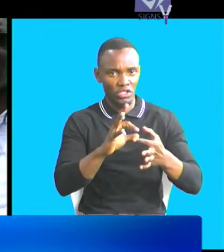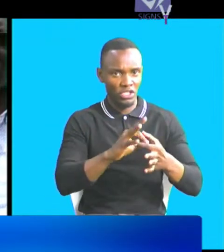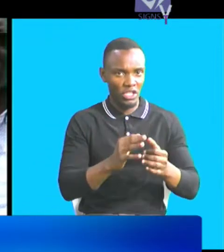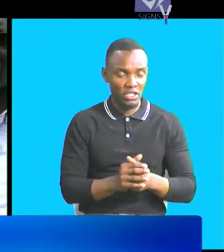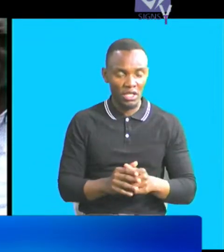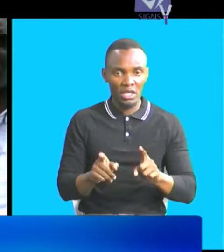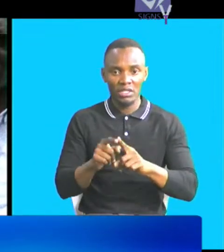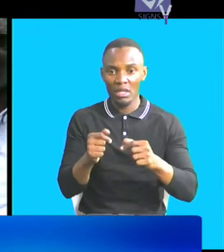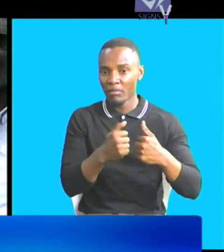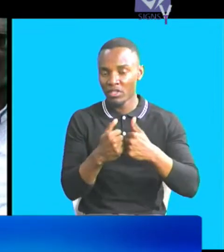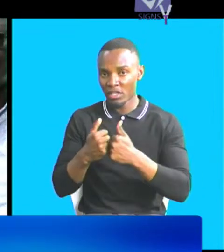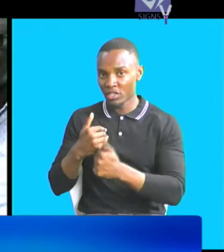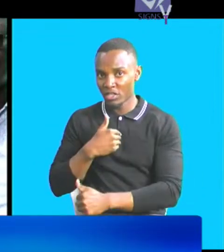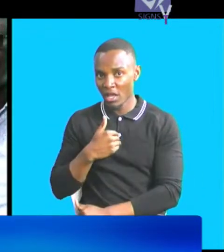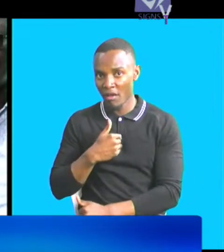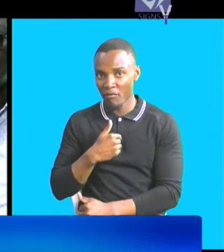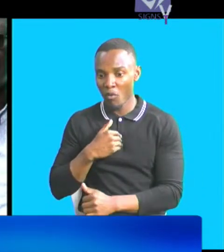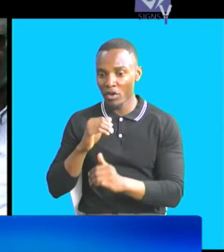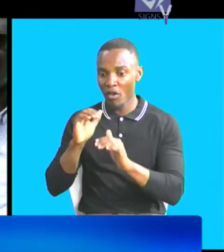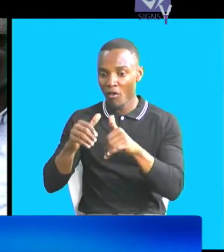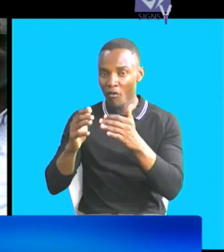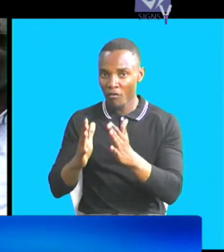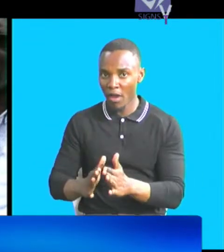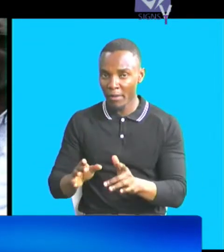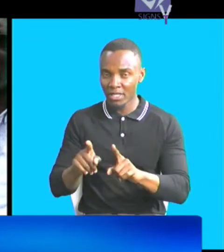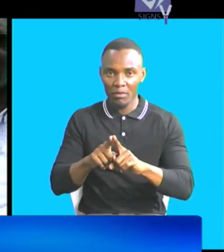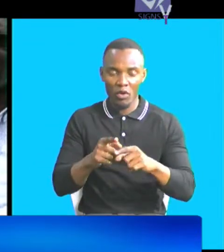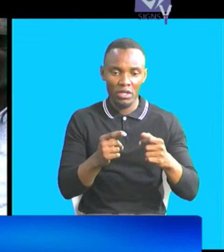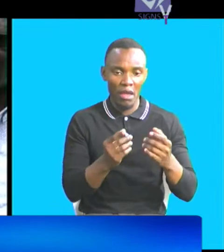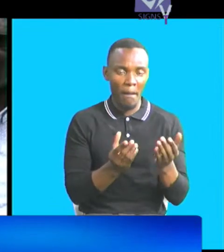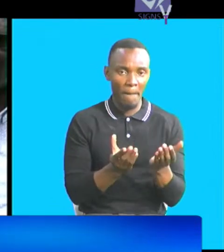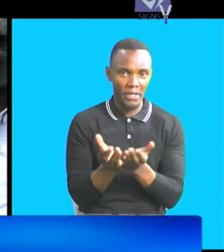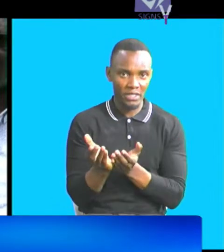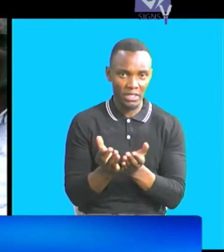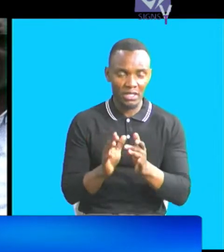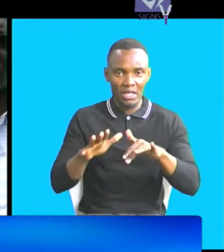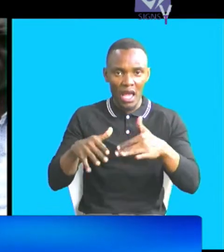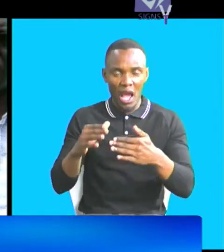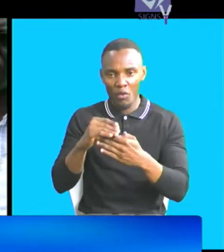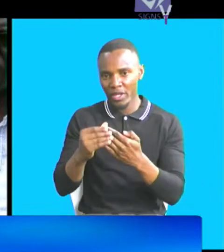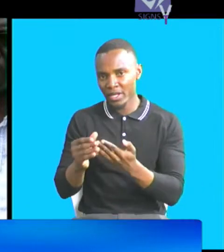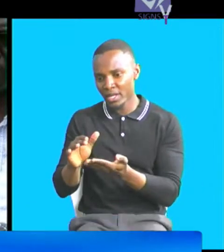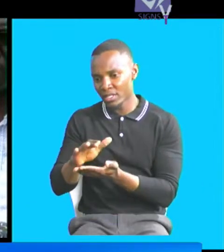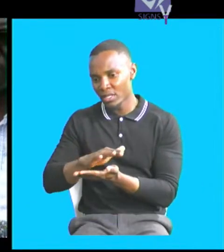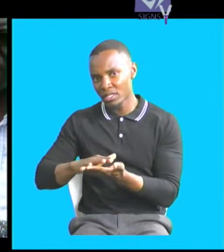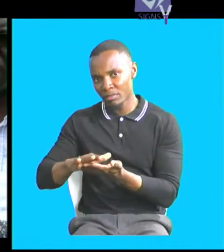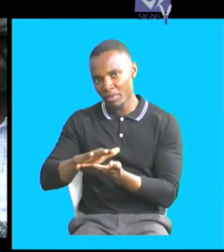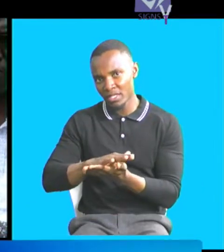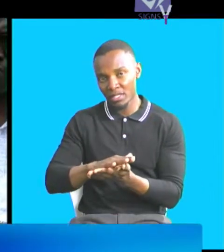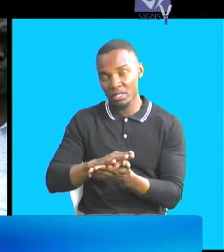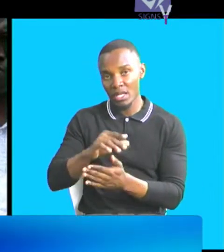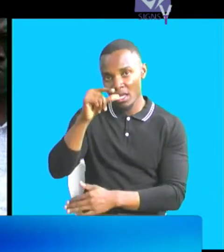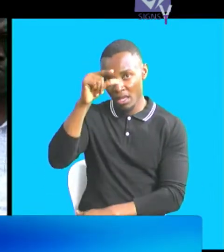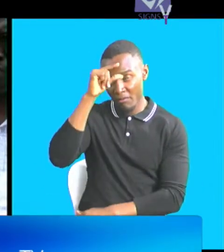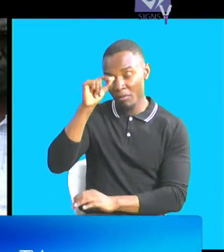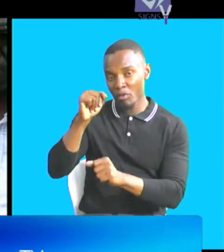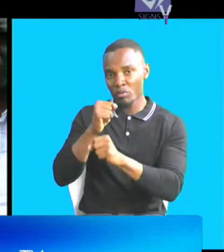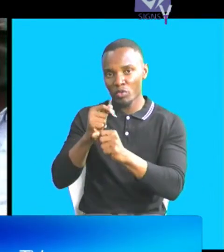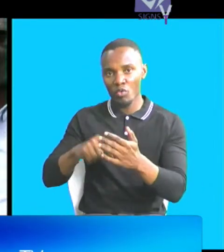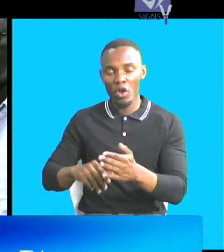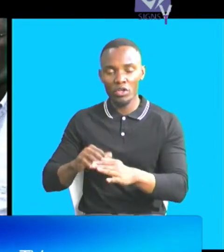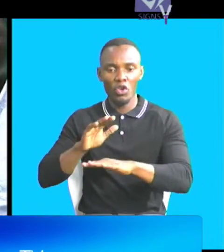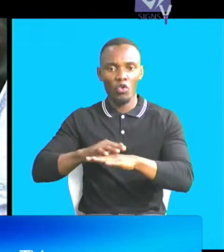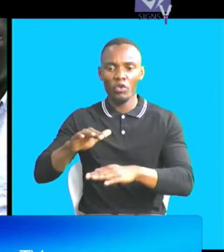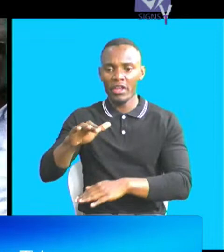small businesses. How we create spaces along with governments. First, governments can create a conducive environment